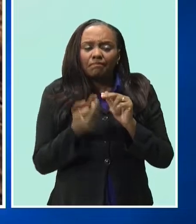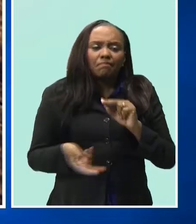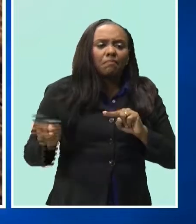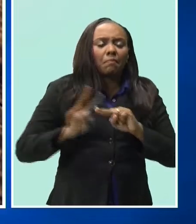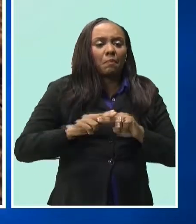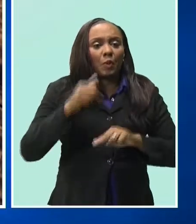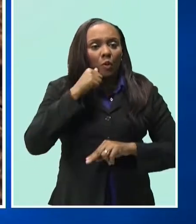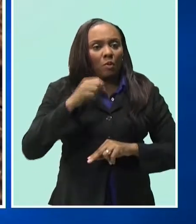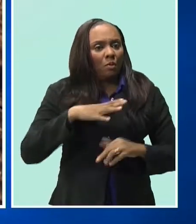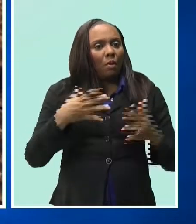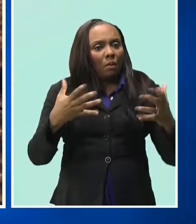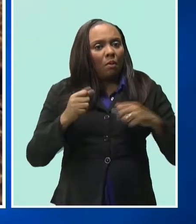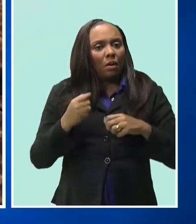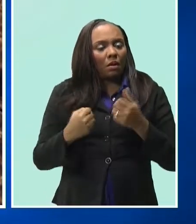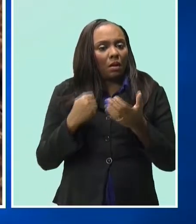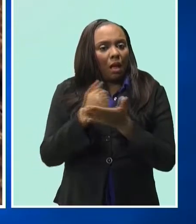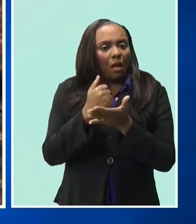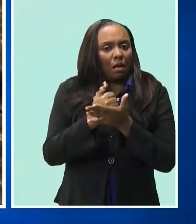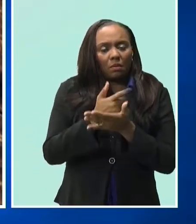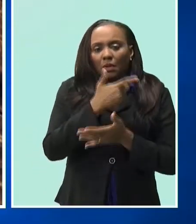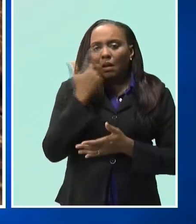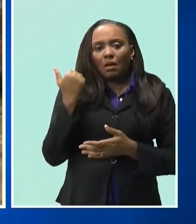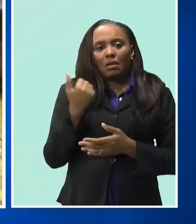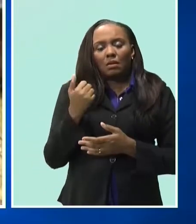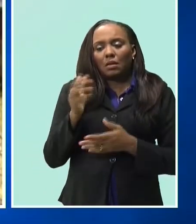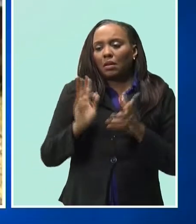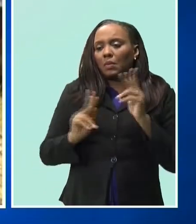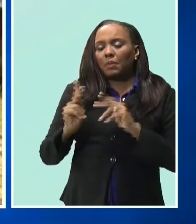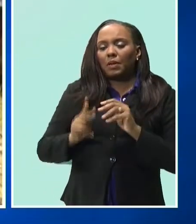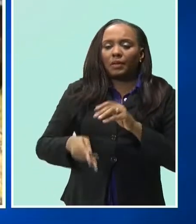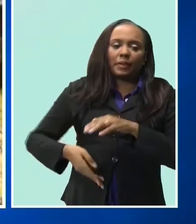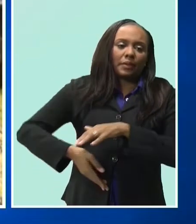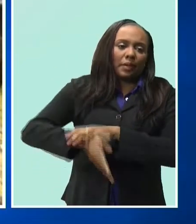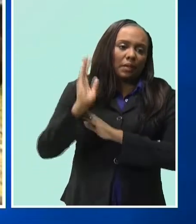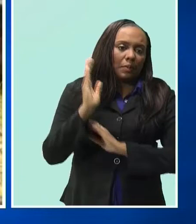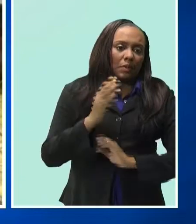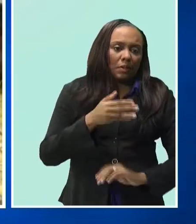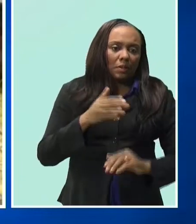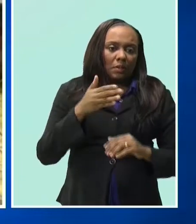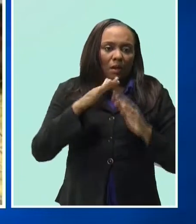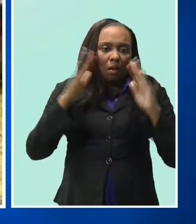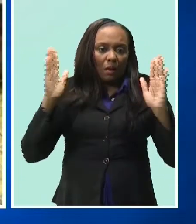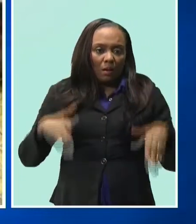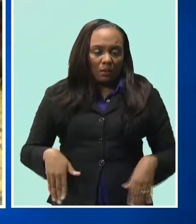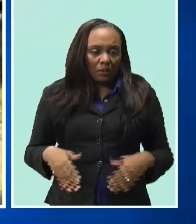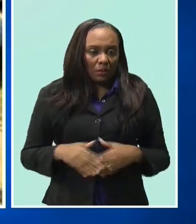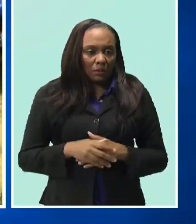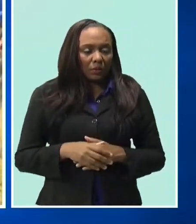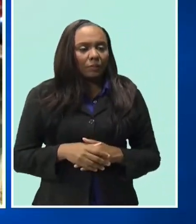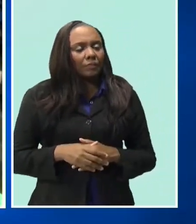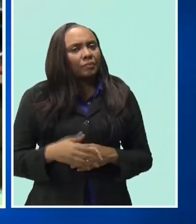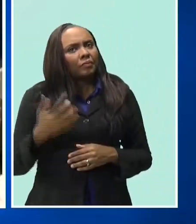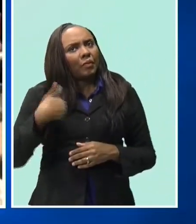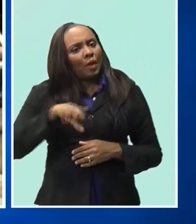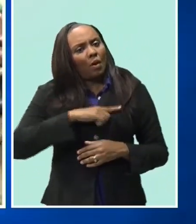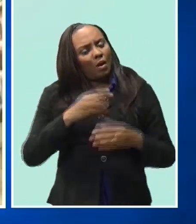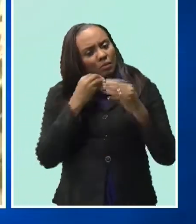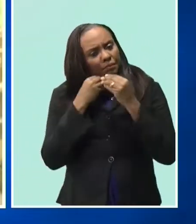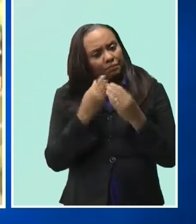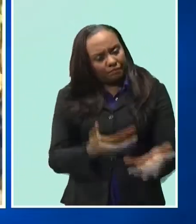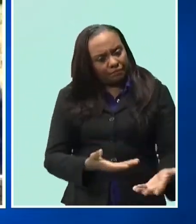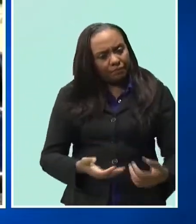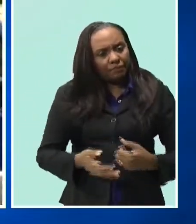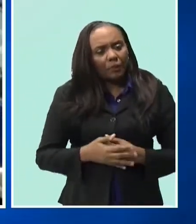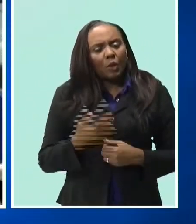assistance because they've been evicted from their homes. What we have been telling those persons is, and what we have been directing them to